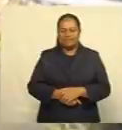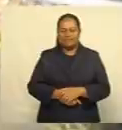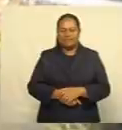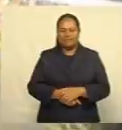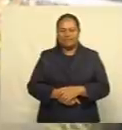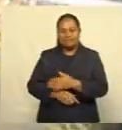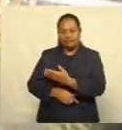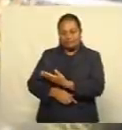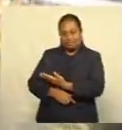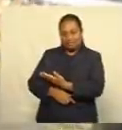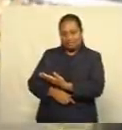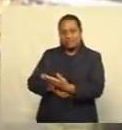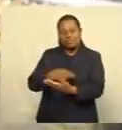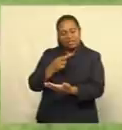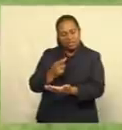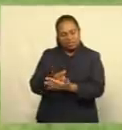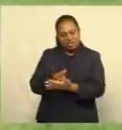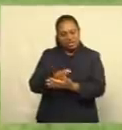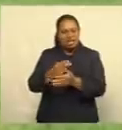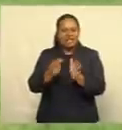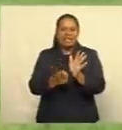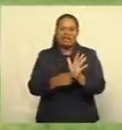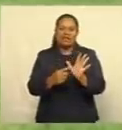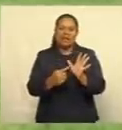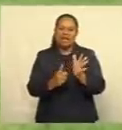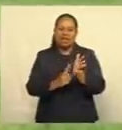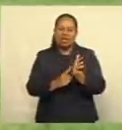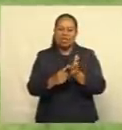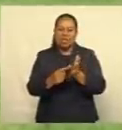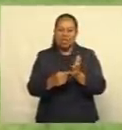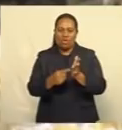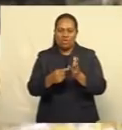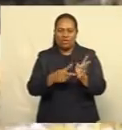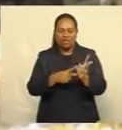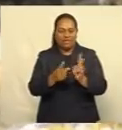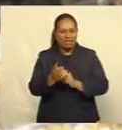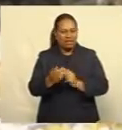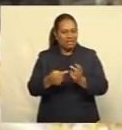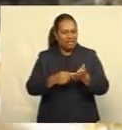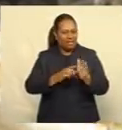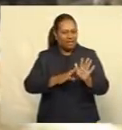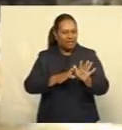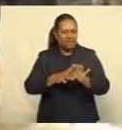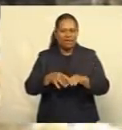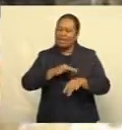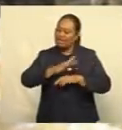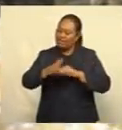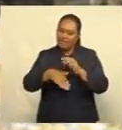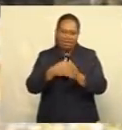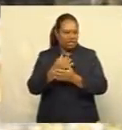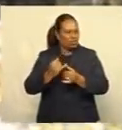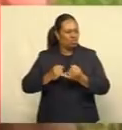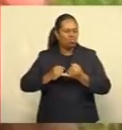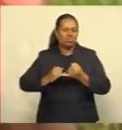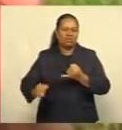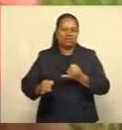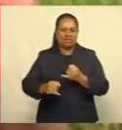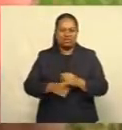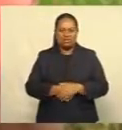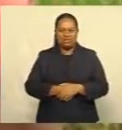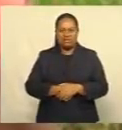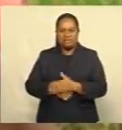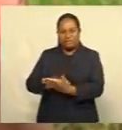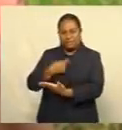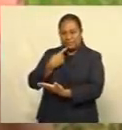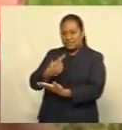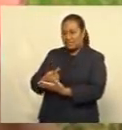This is the reality faced by Naloto villagers, and the situation is worsening day by day. I can say